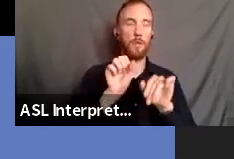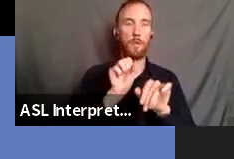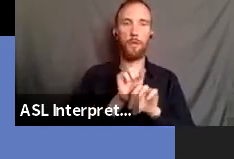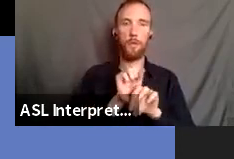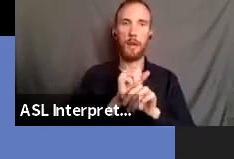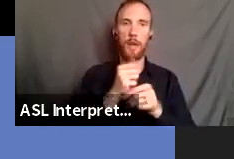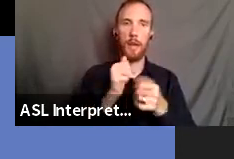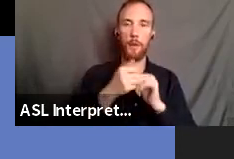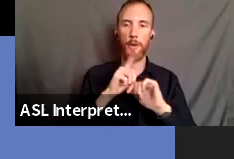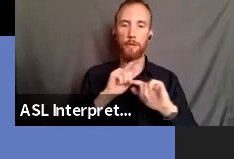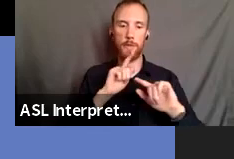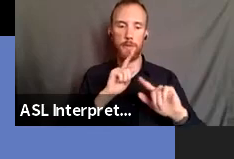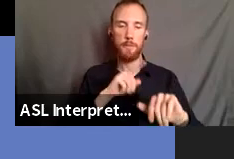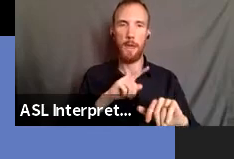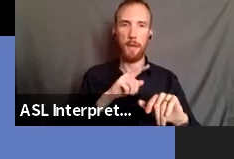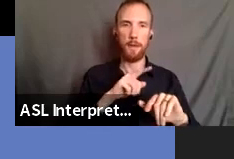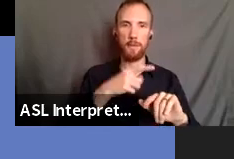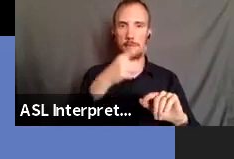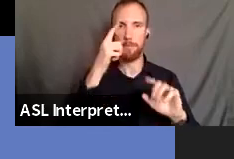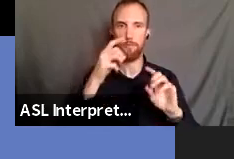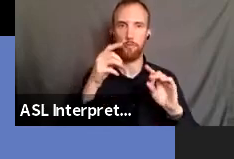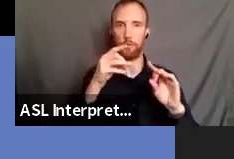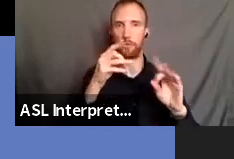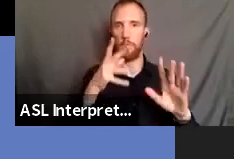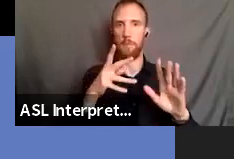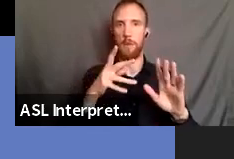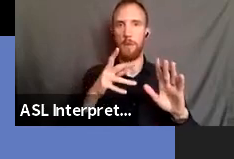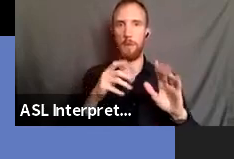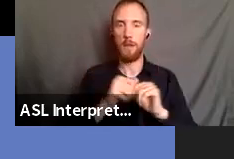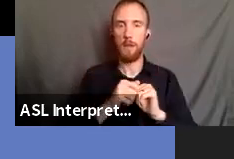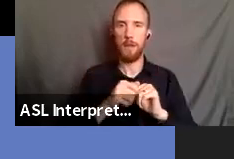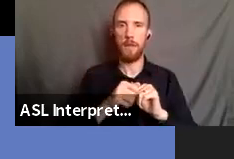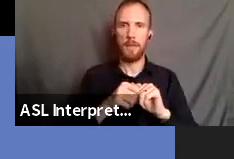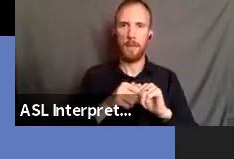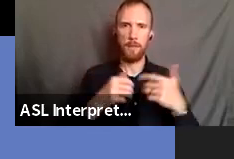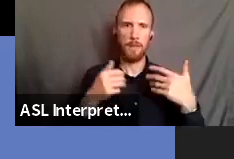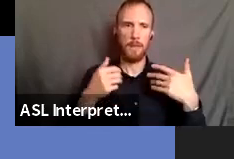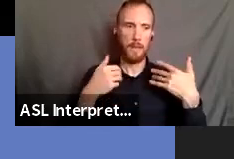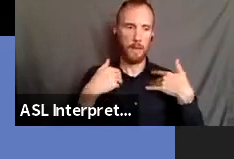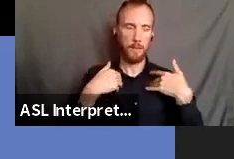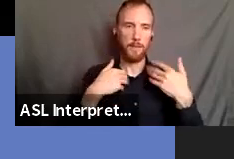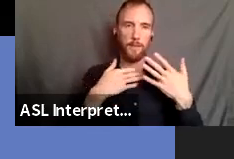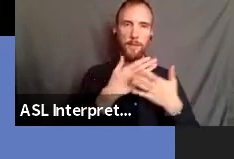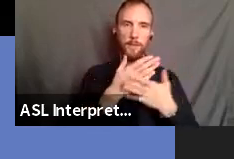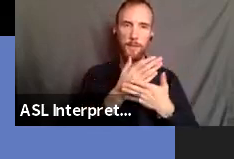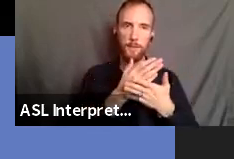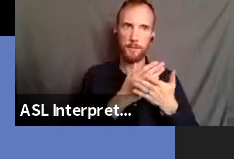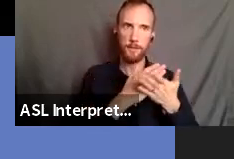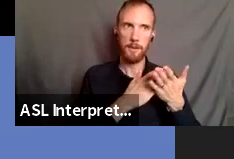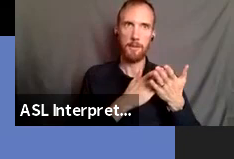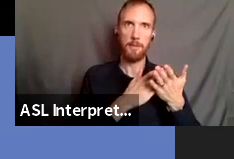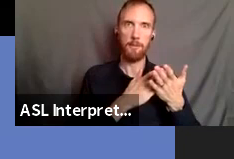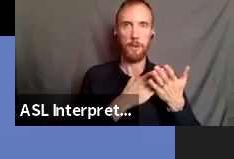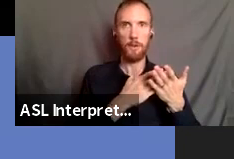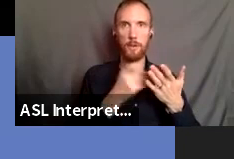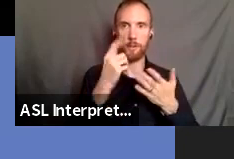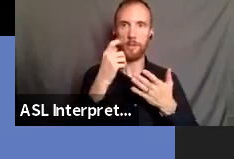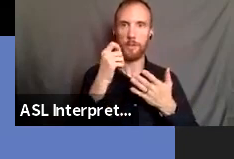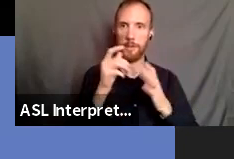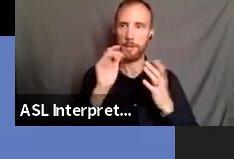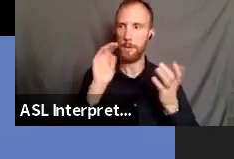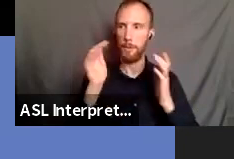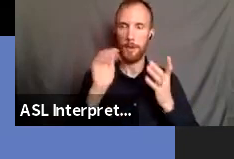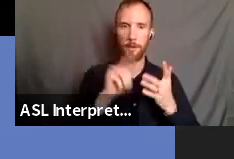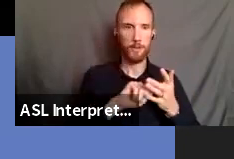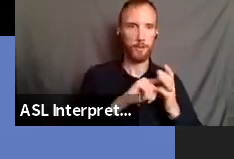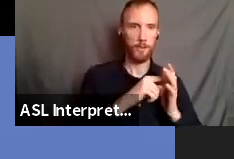and across our stakeholders certainly since our first meetings the vision and the purpose and the evolution of this project has been